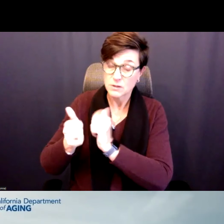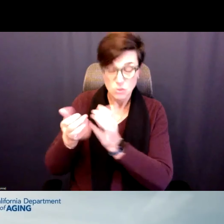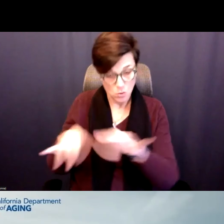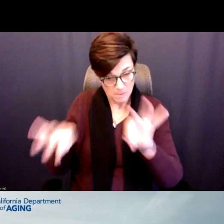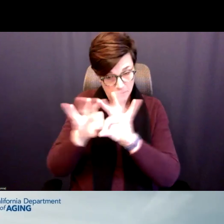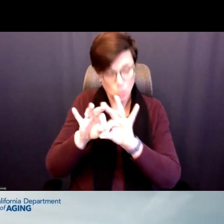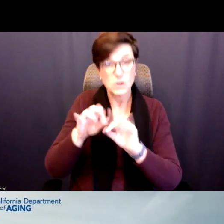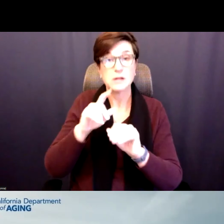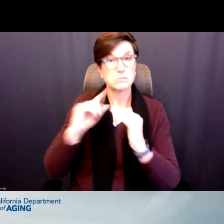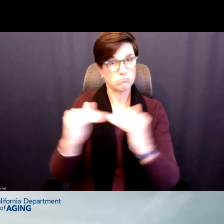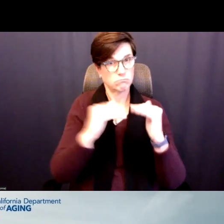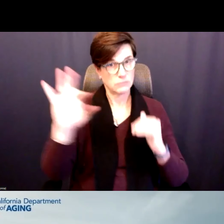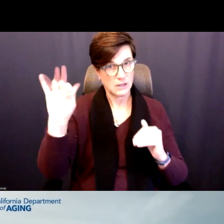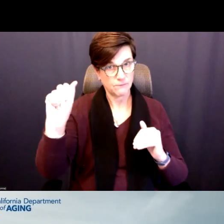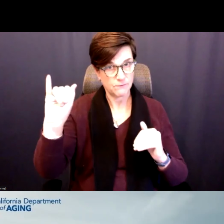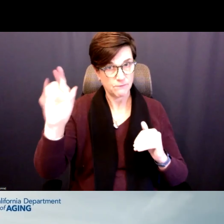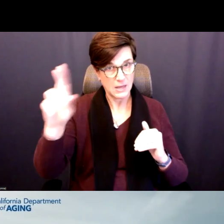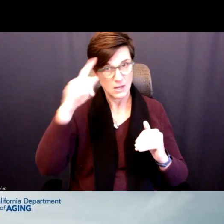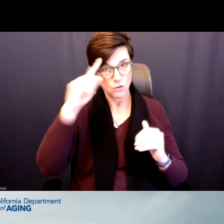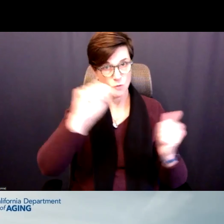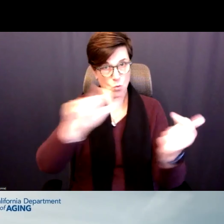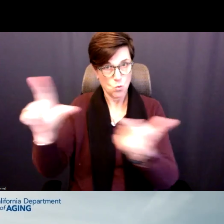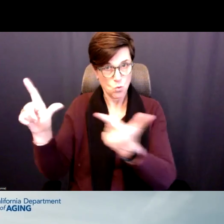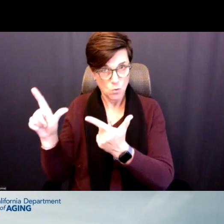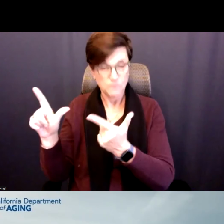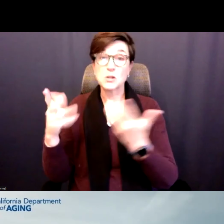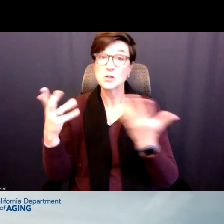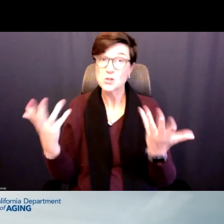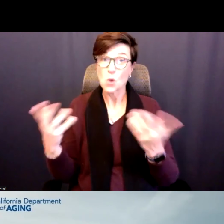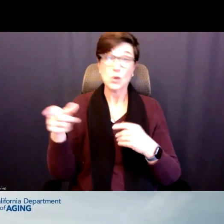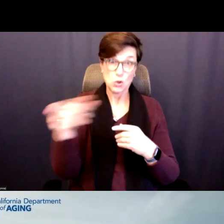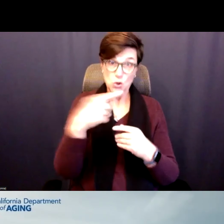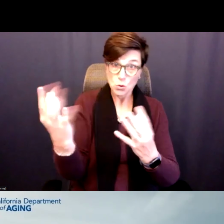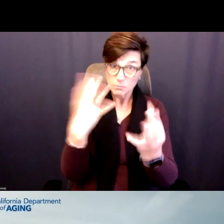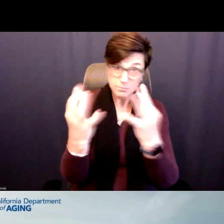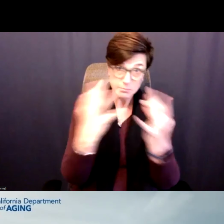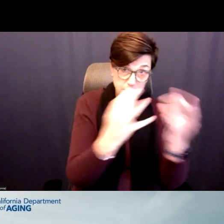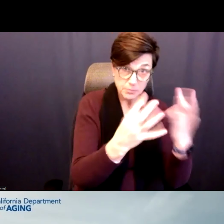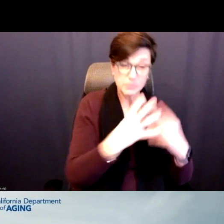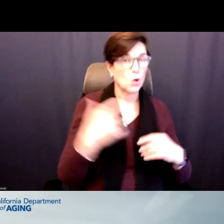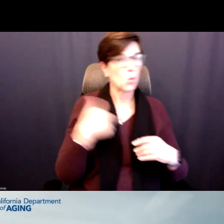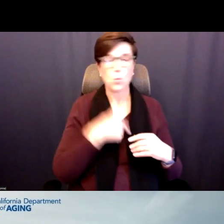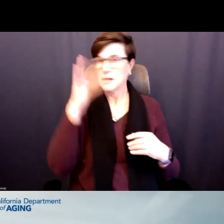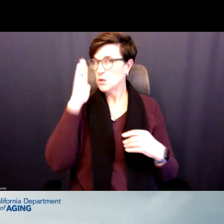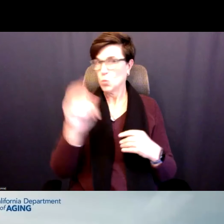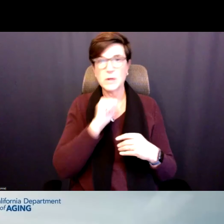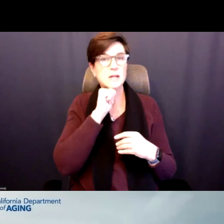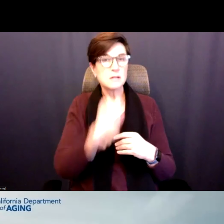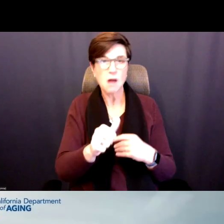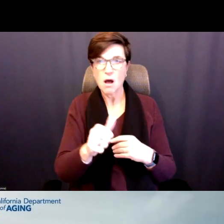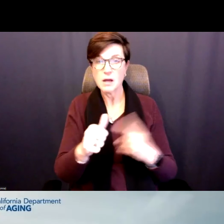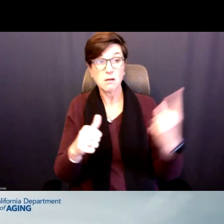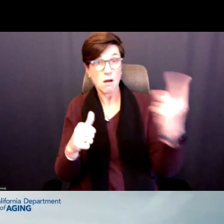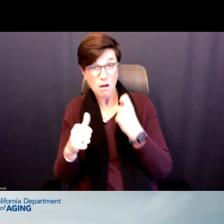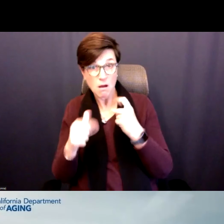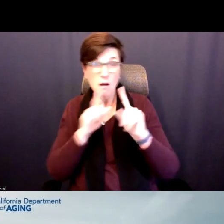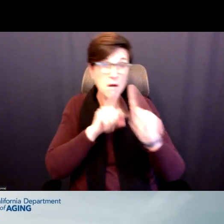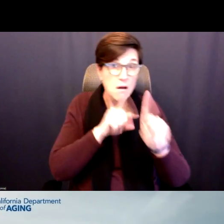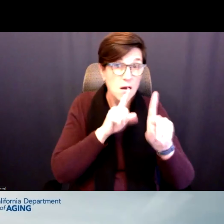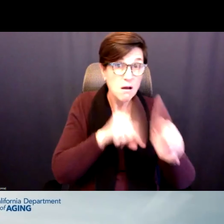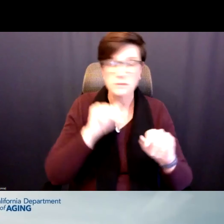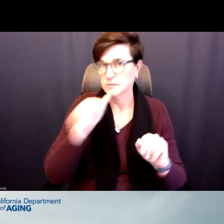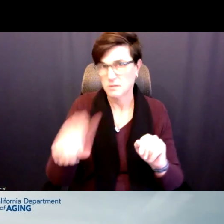to respond to any comments or questions, but we will be collecting your questions and be posting them to our grant